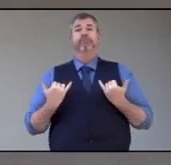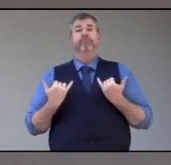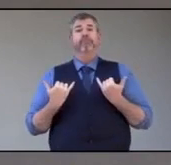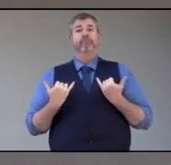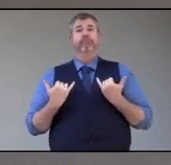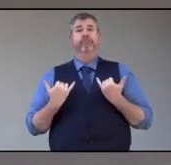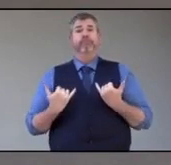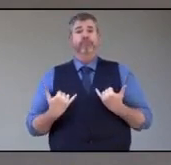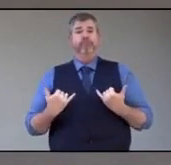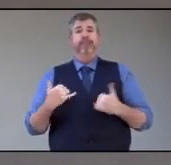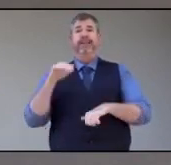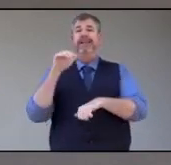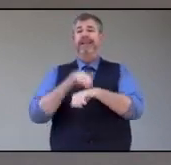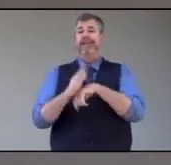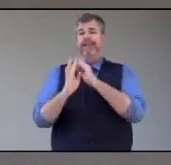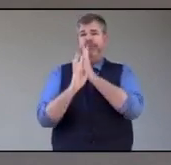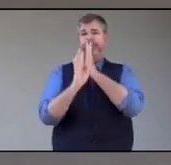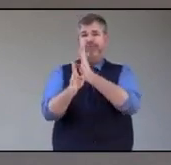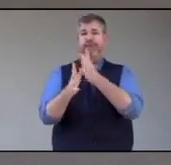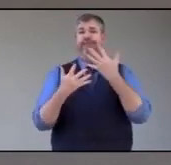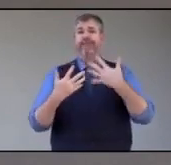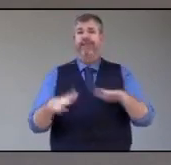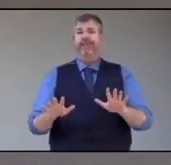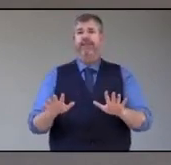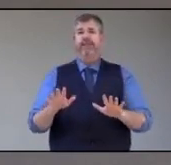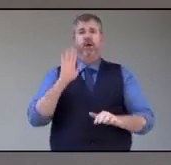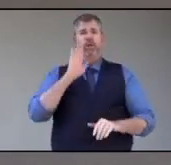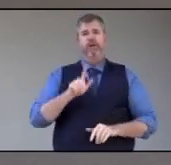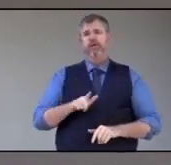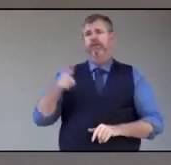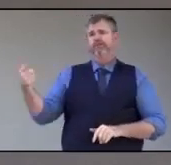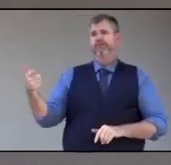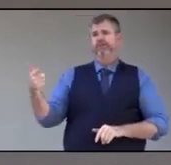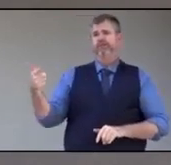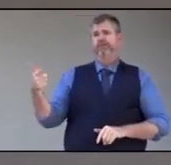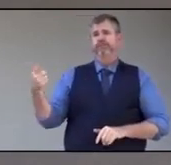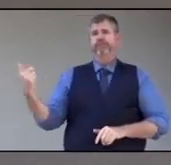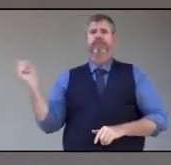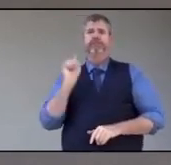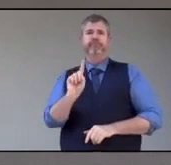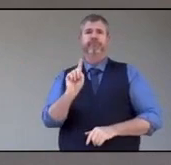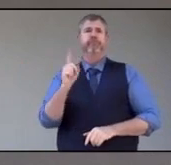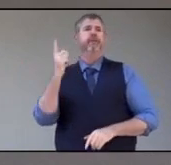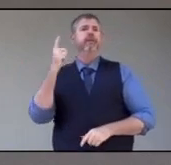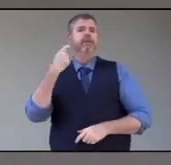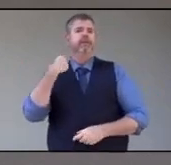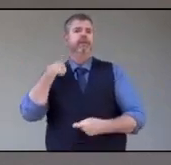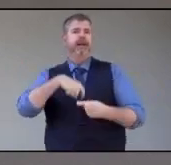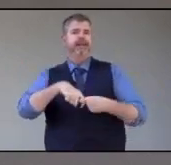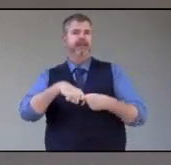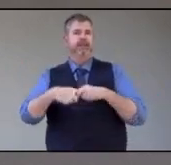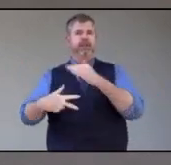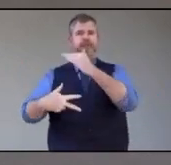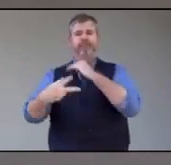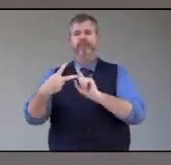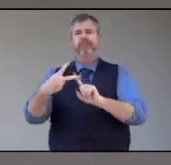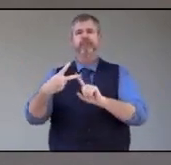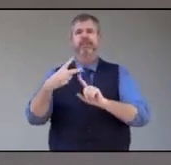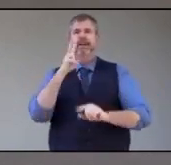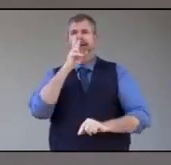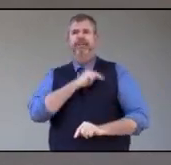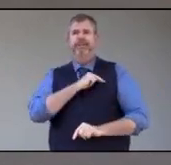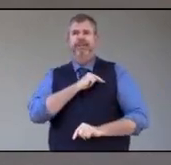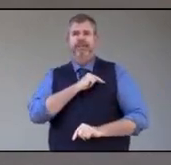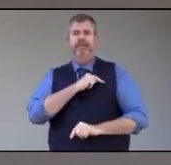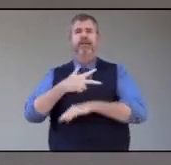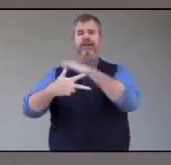will be providing statements from the podium in Spanish, Vietnamese, and Chinese. Thank you very much, and with that, I will